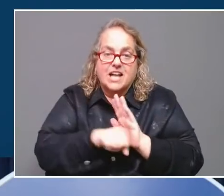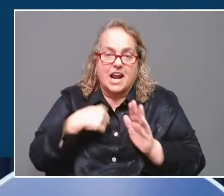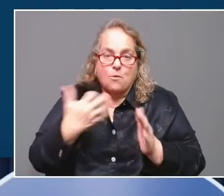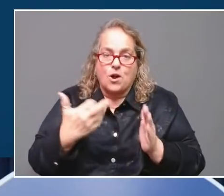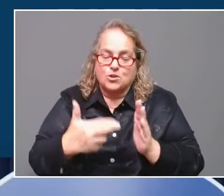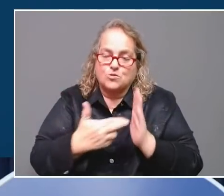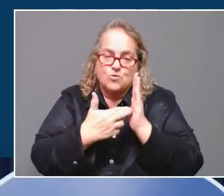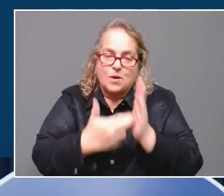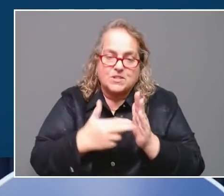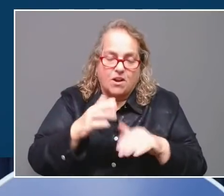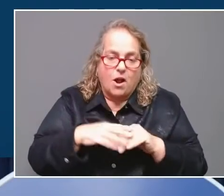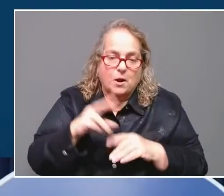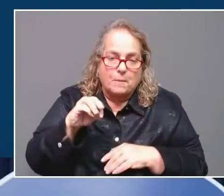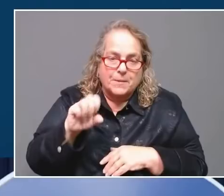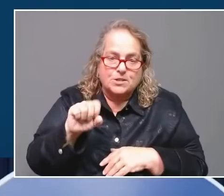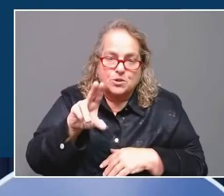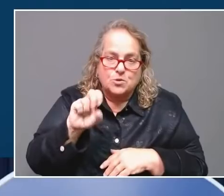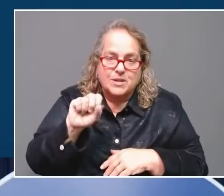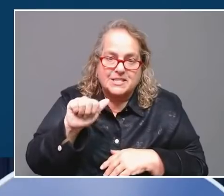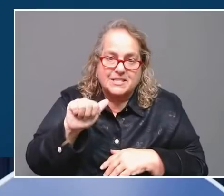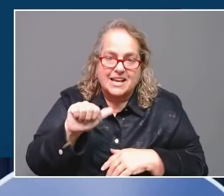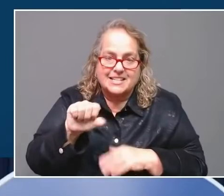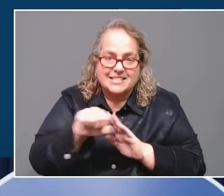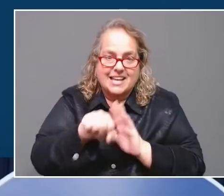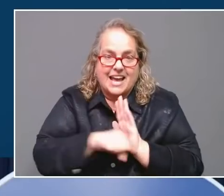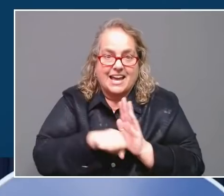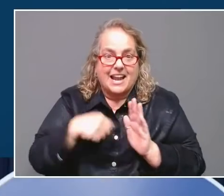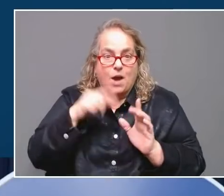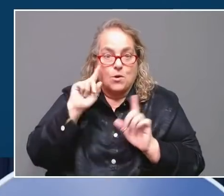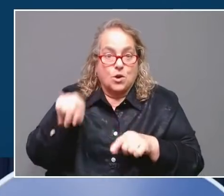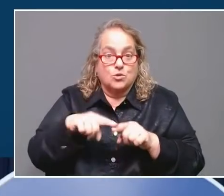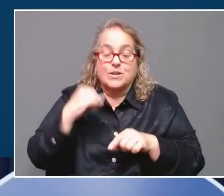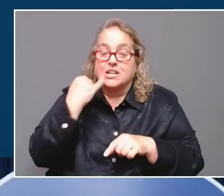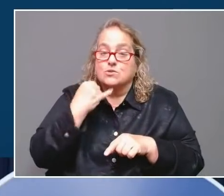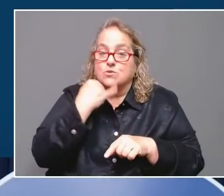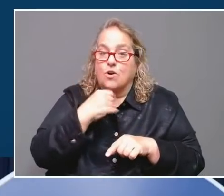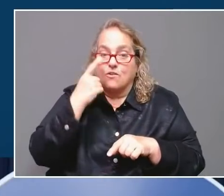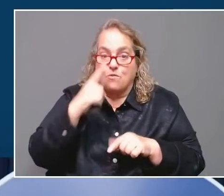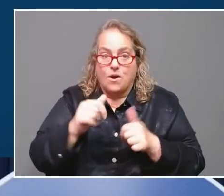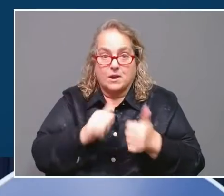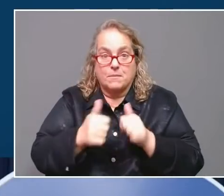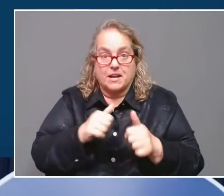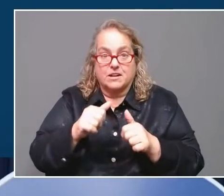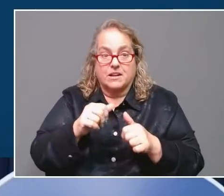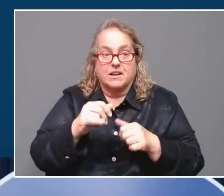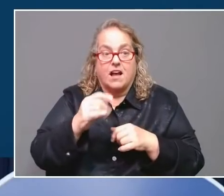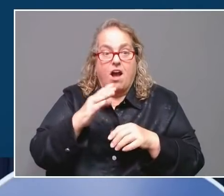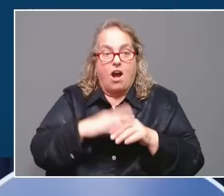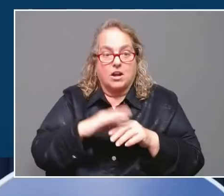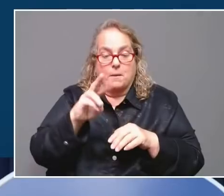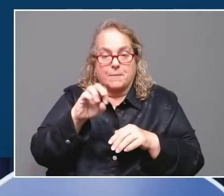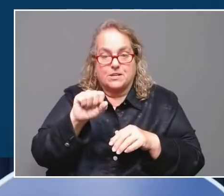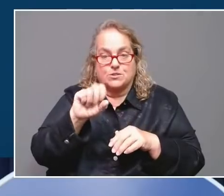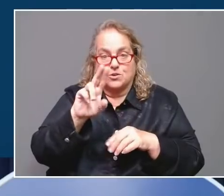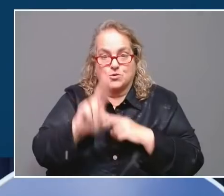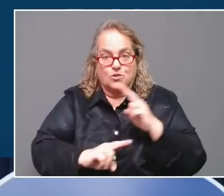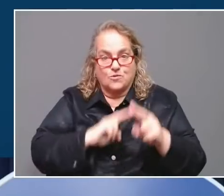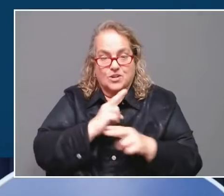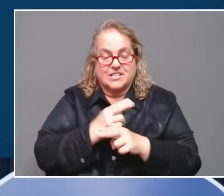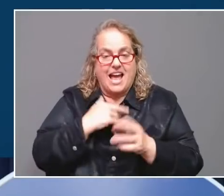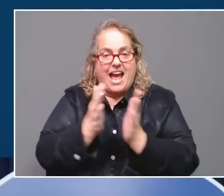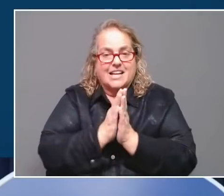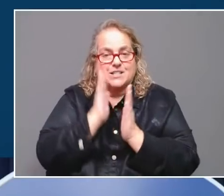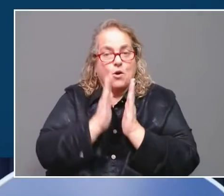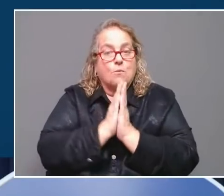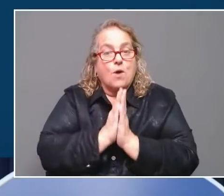stage. I head to Israel to compete for the title of Miss Universe. I ask for prayers as I travel to represent the United States of America